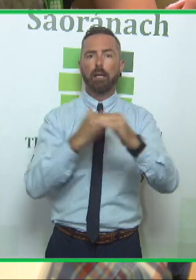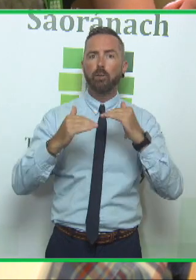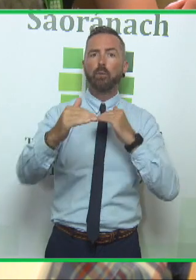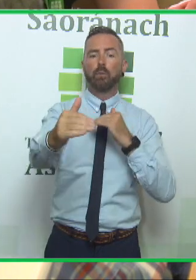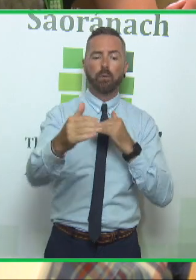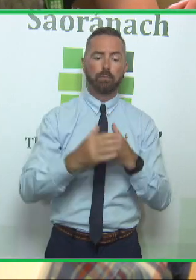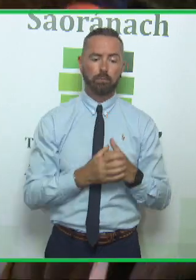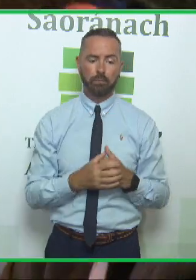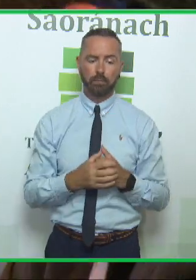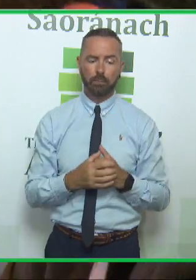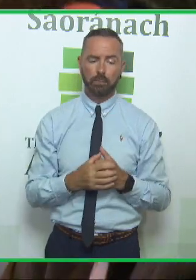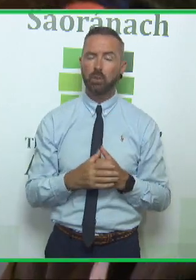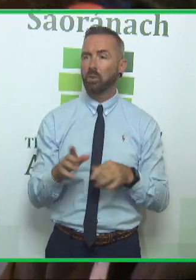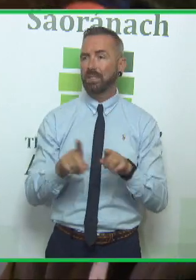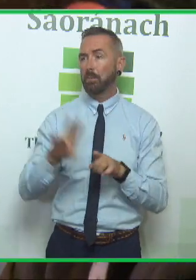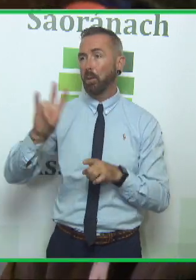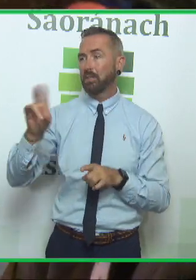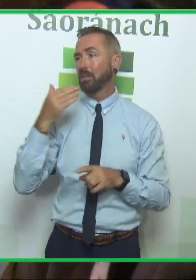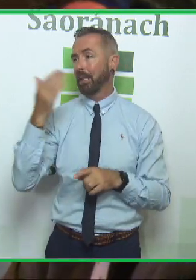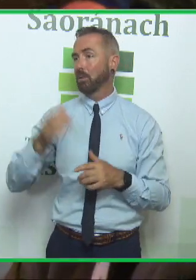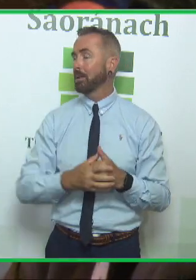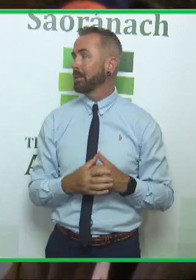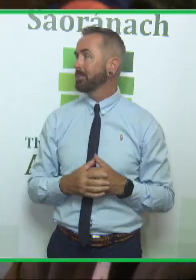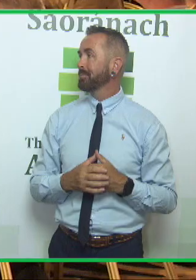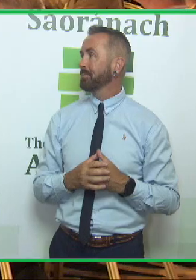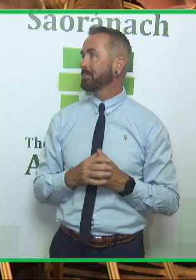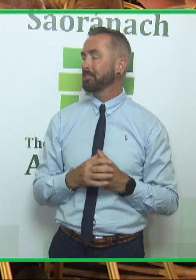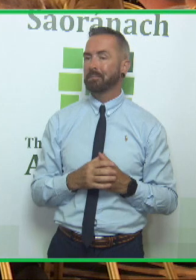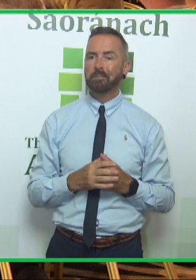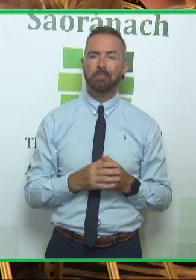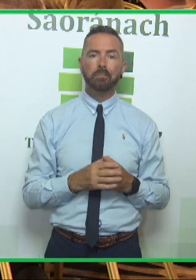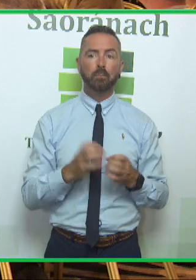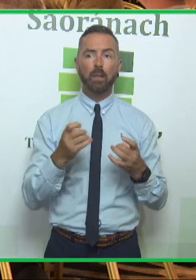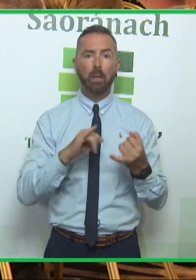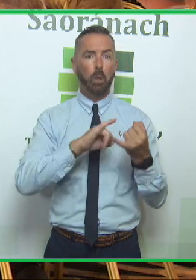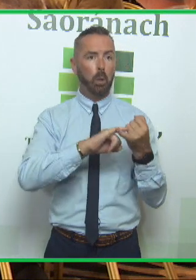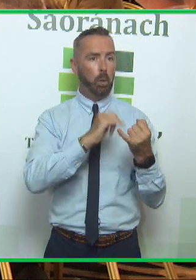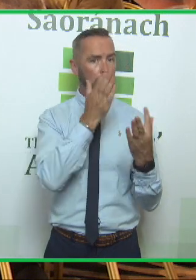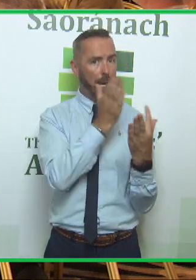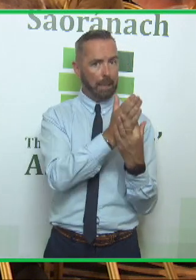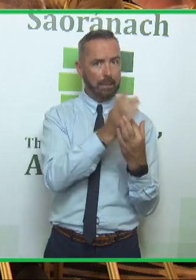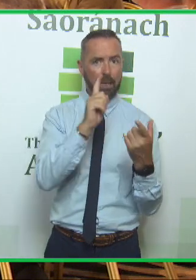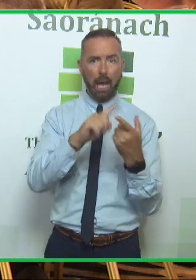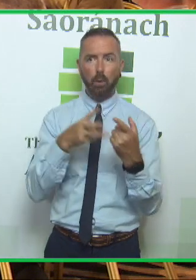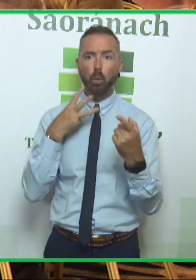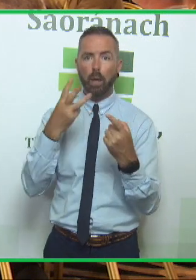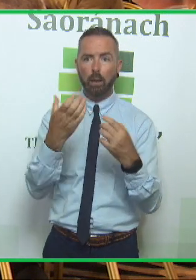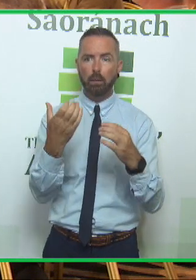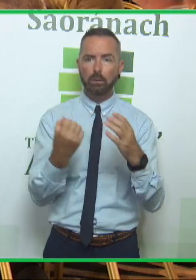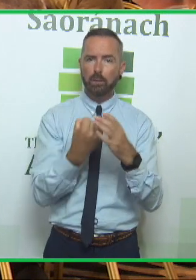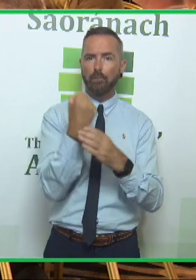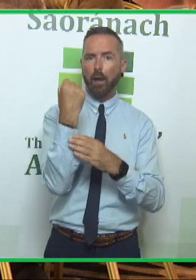hurdle. So yeah, that was our question too. Thank you. No, really good question. So where to go? Is there a single point of entry into the